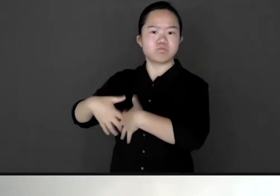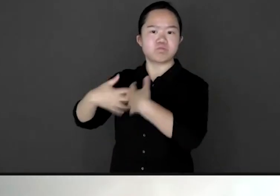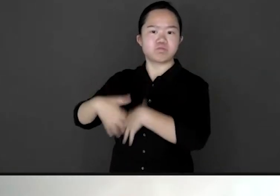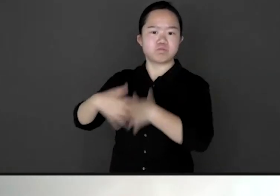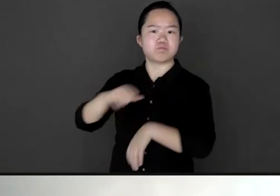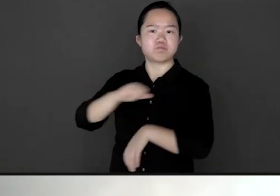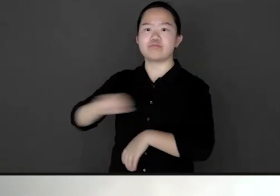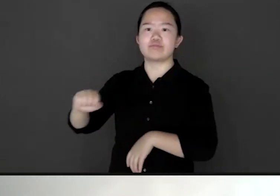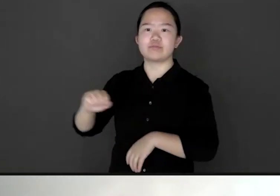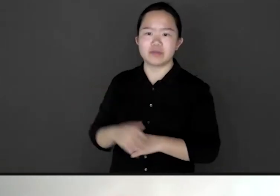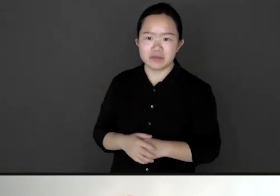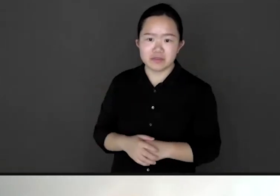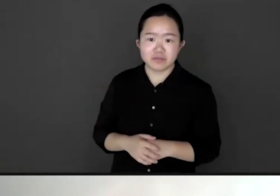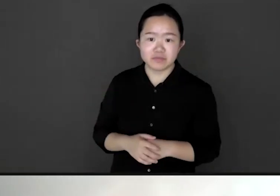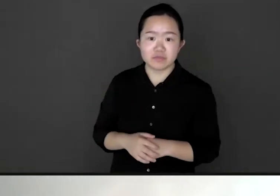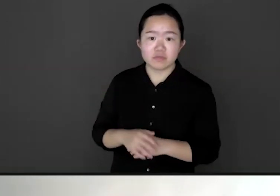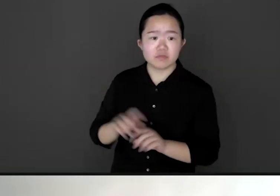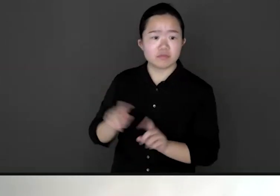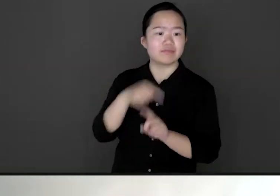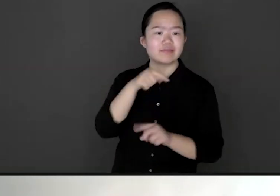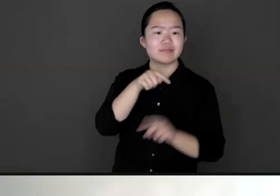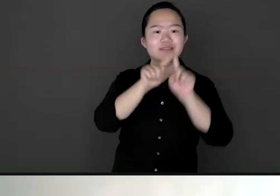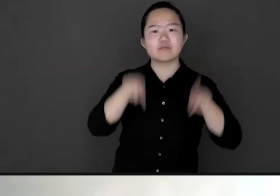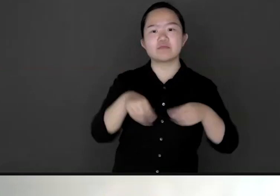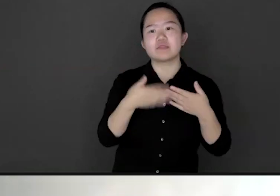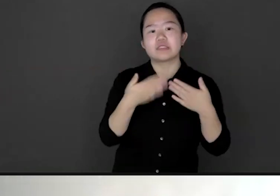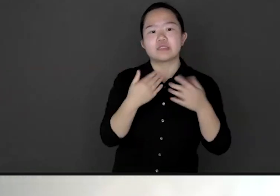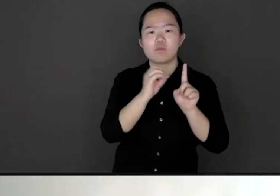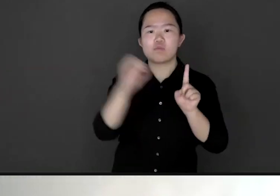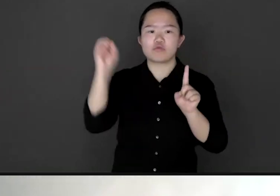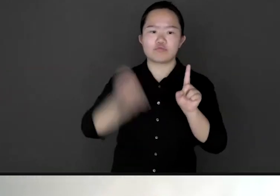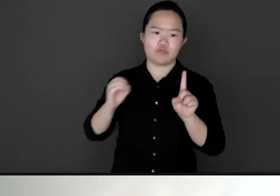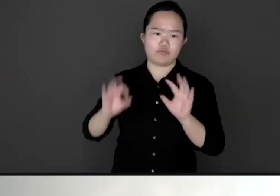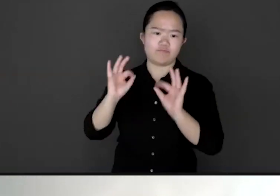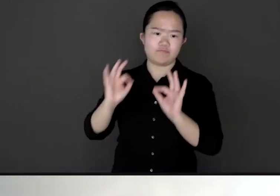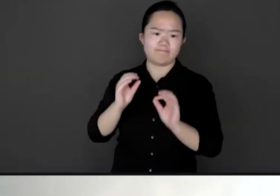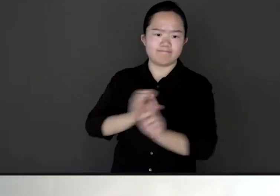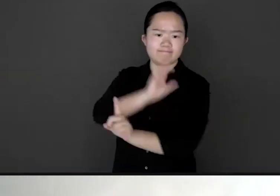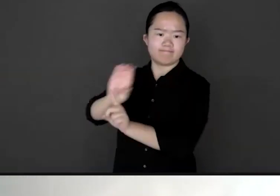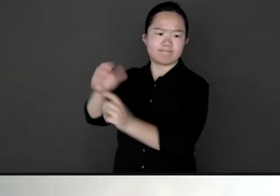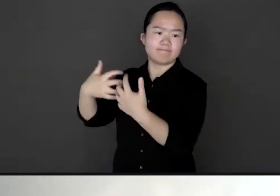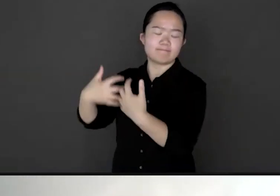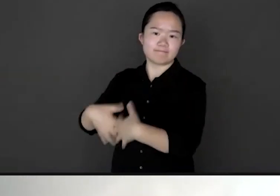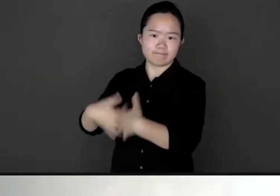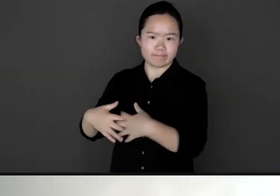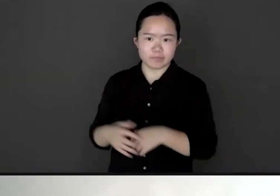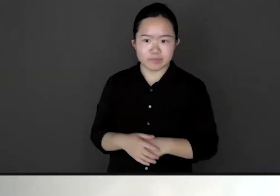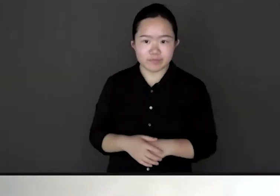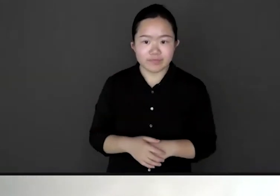an AI-generated deck using a subject matter, again, and respecting current brand